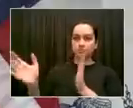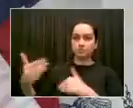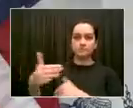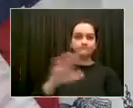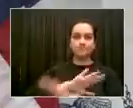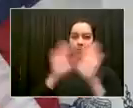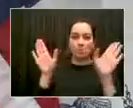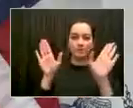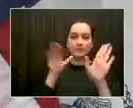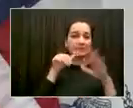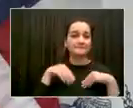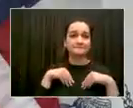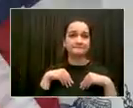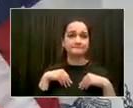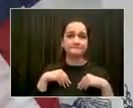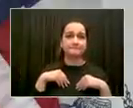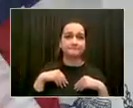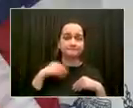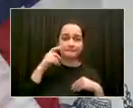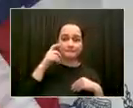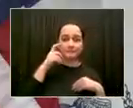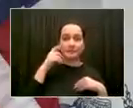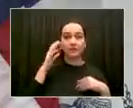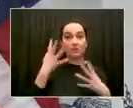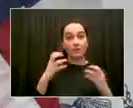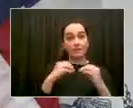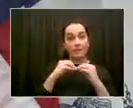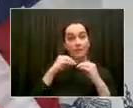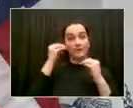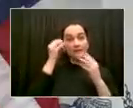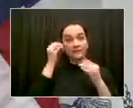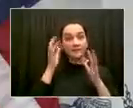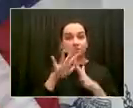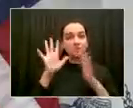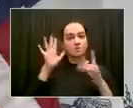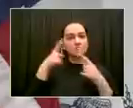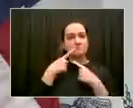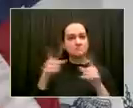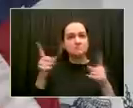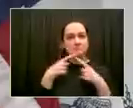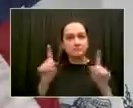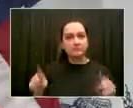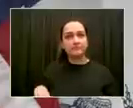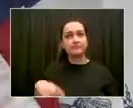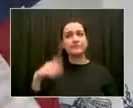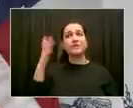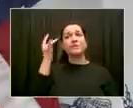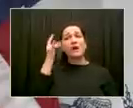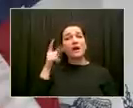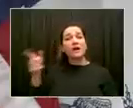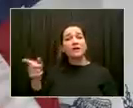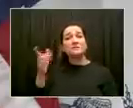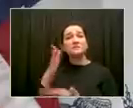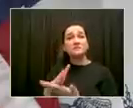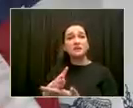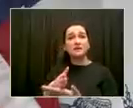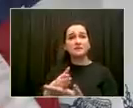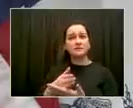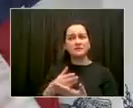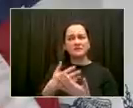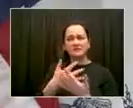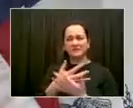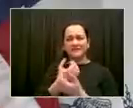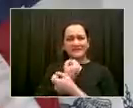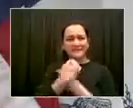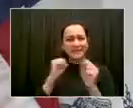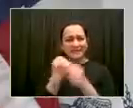about how to keep everyone safe, and that means officers and those who are incarcerated alike. The big